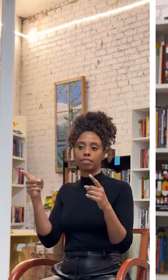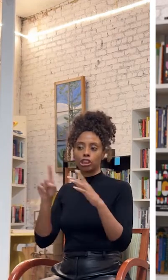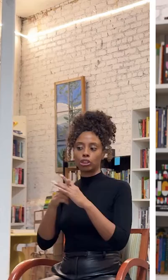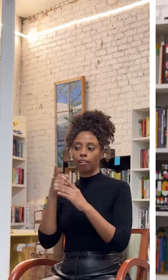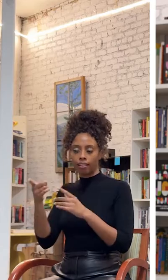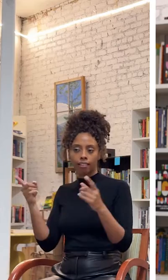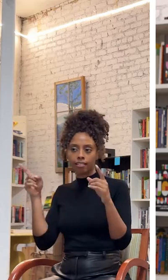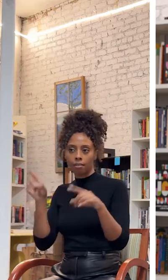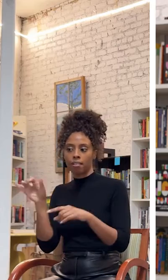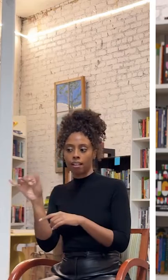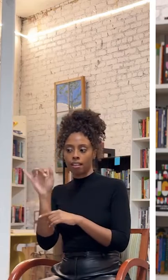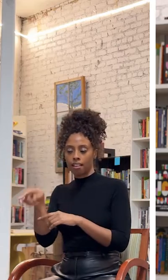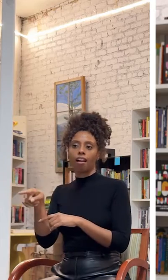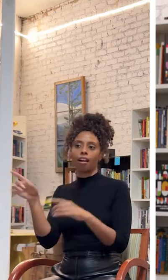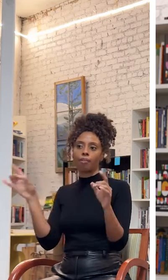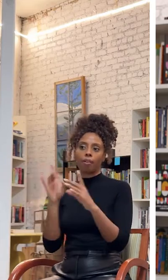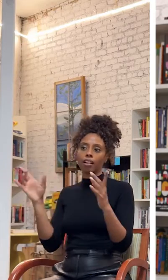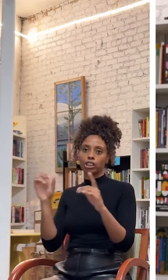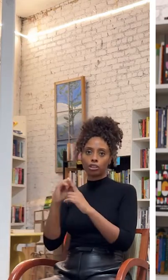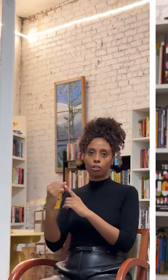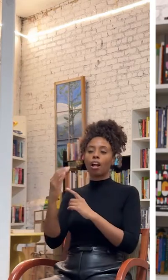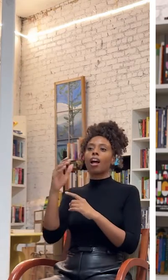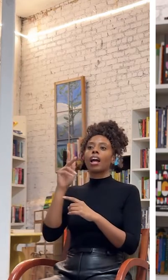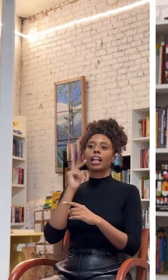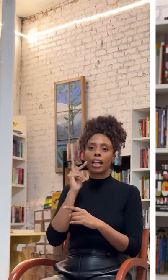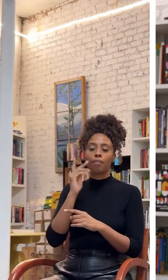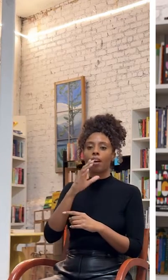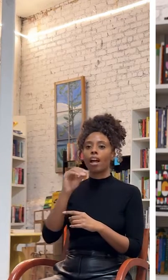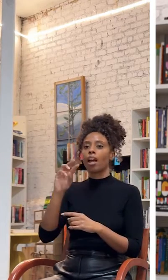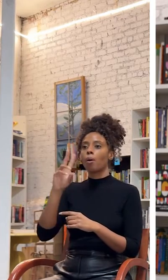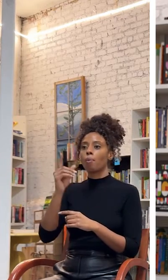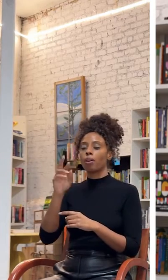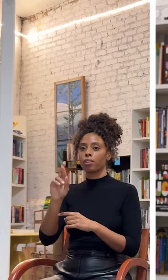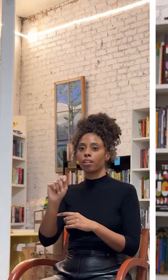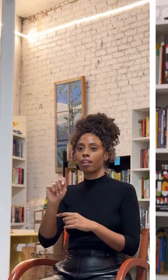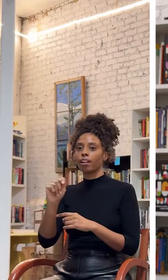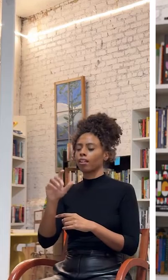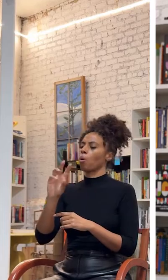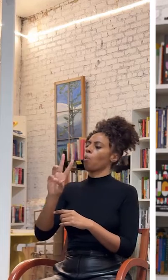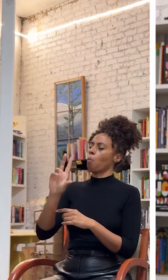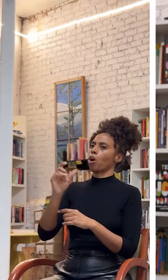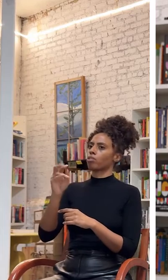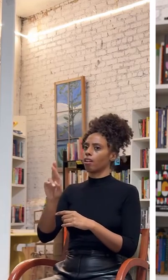One, Kleaver and Walter, cruise control, I started calling them.